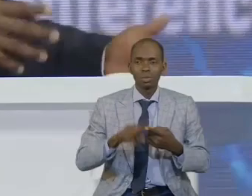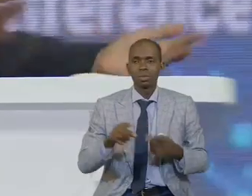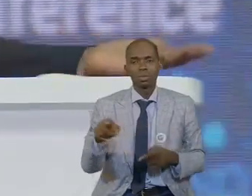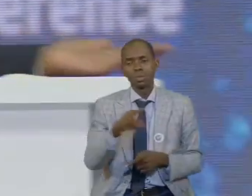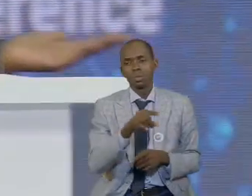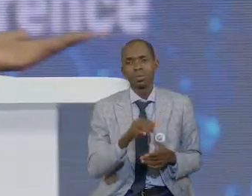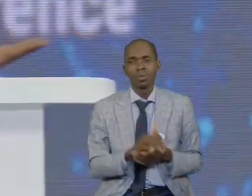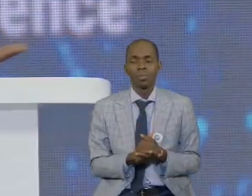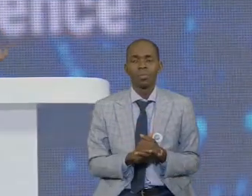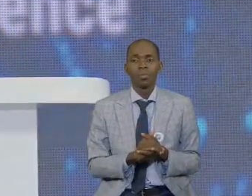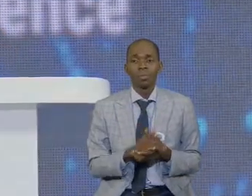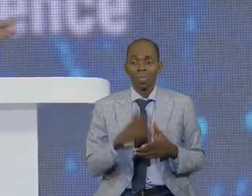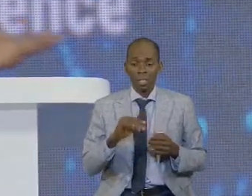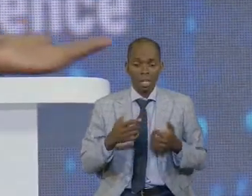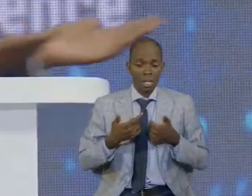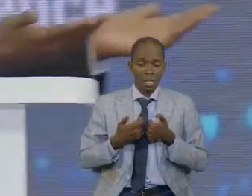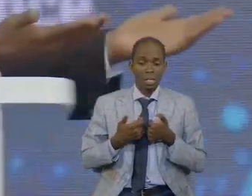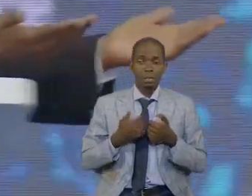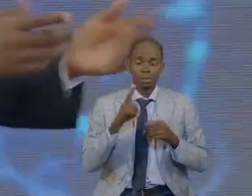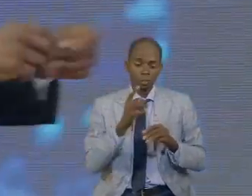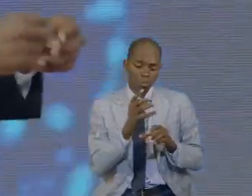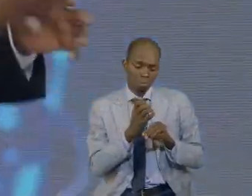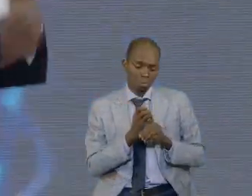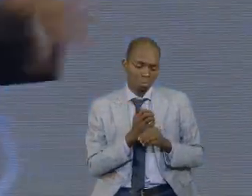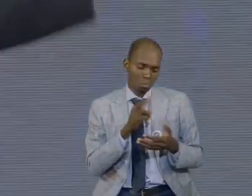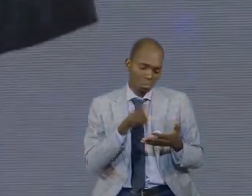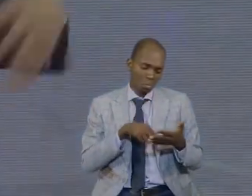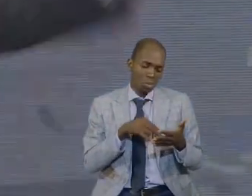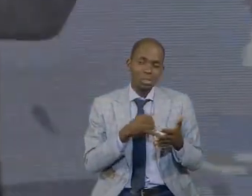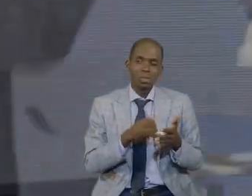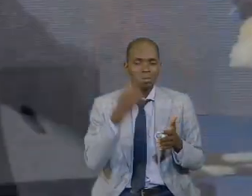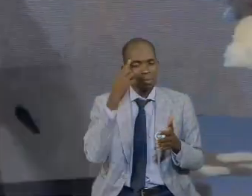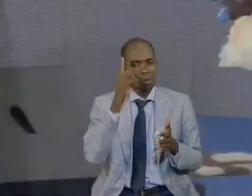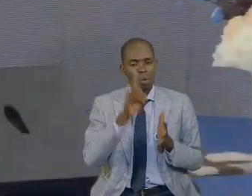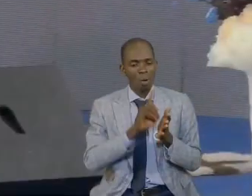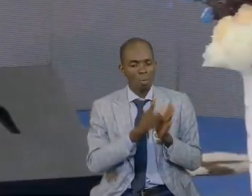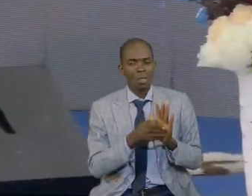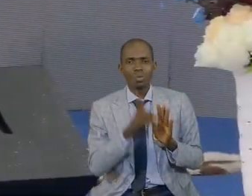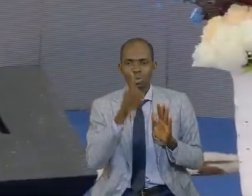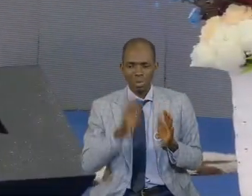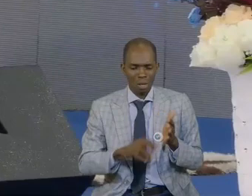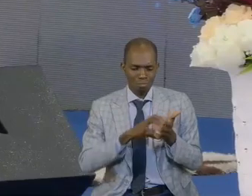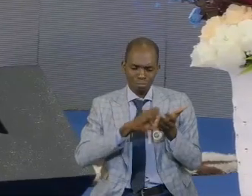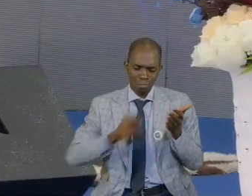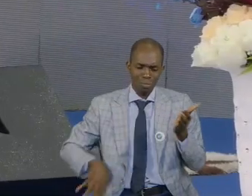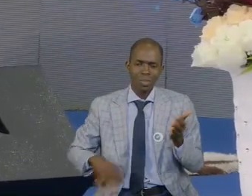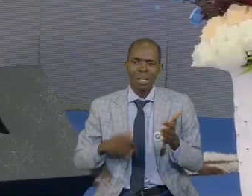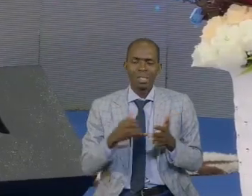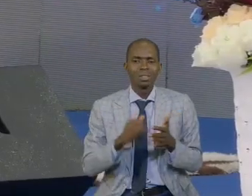The text, you read it within 1 minute and then you delete it, it's gone.